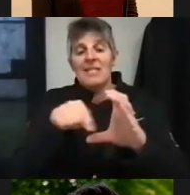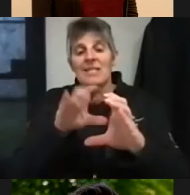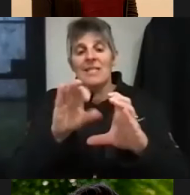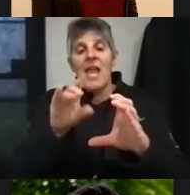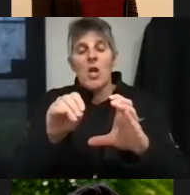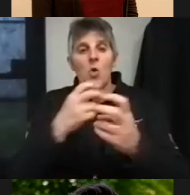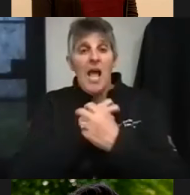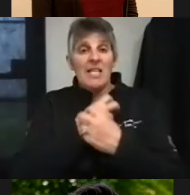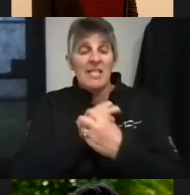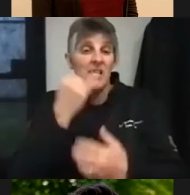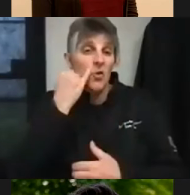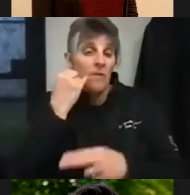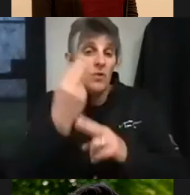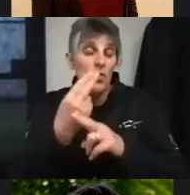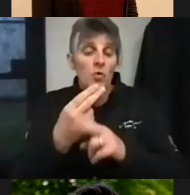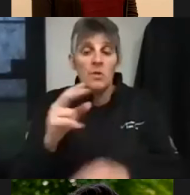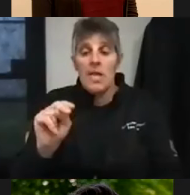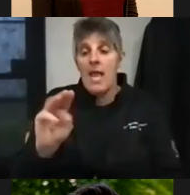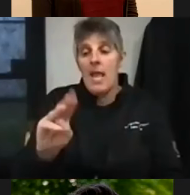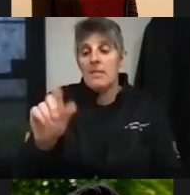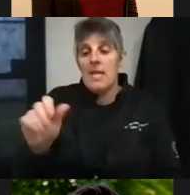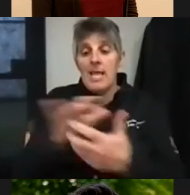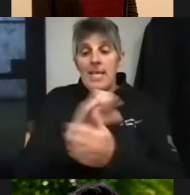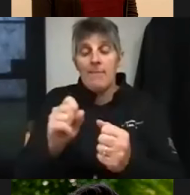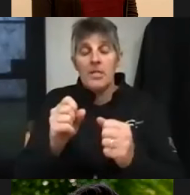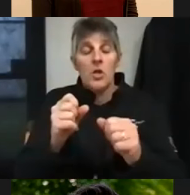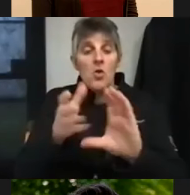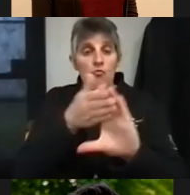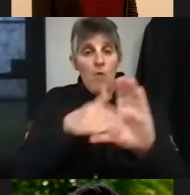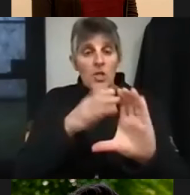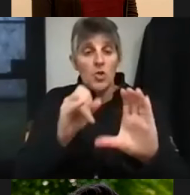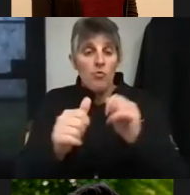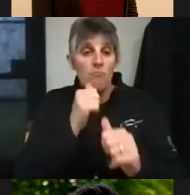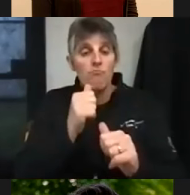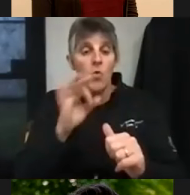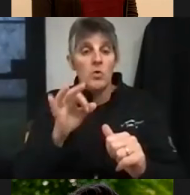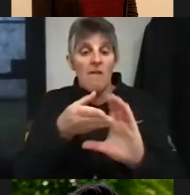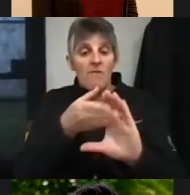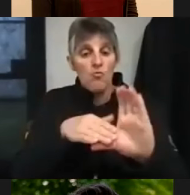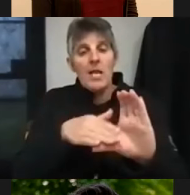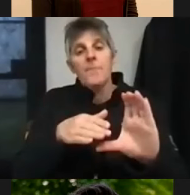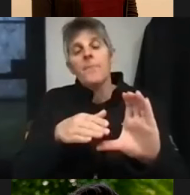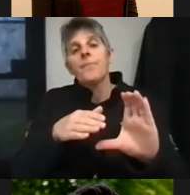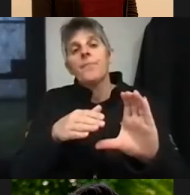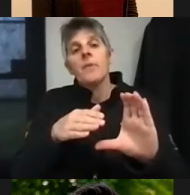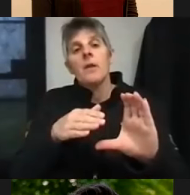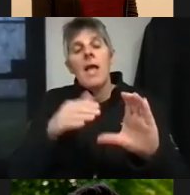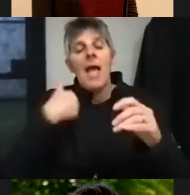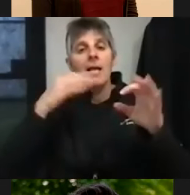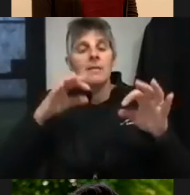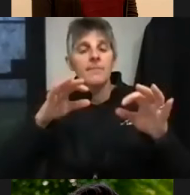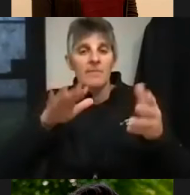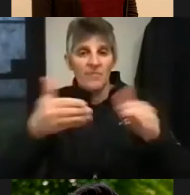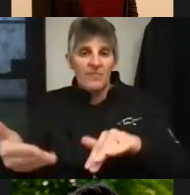So if you use the MDA damage the retina, so the most of the retinal output neurons die.